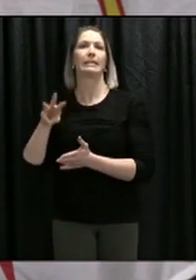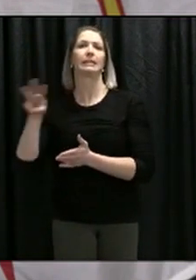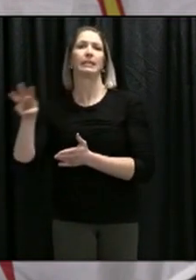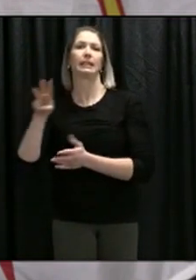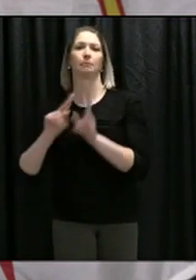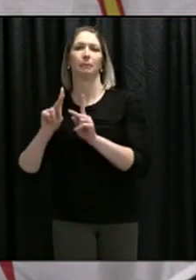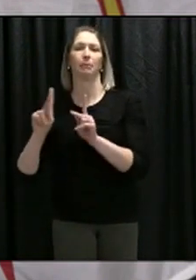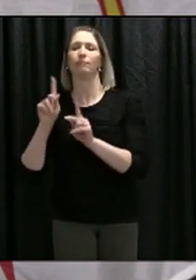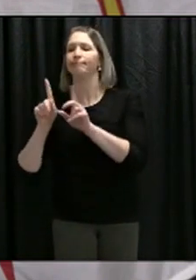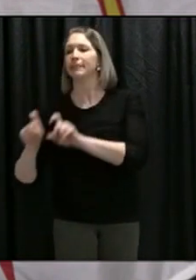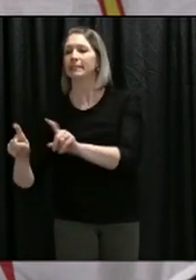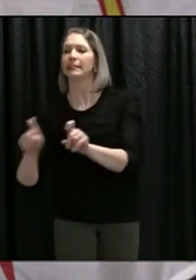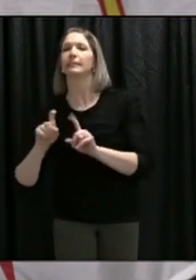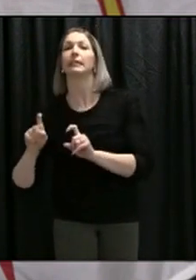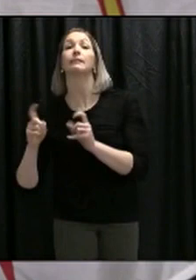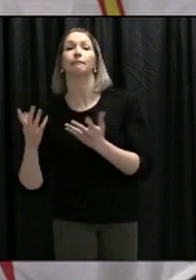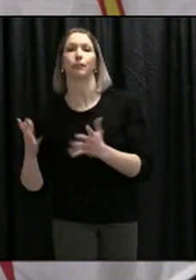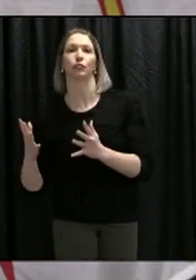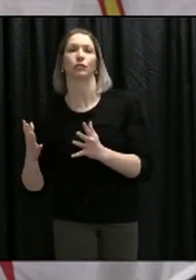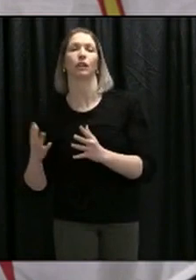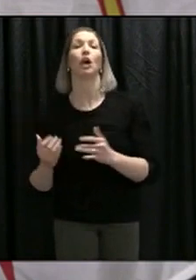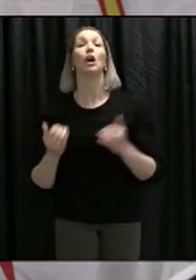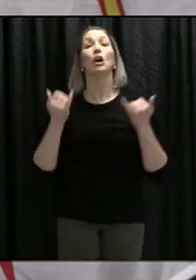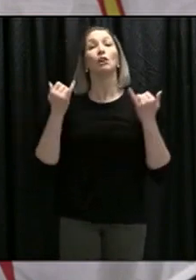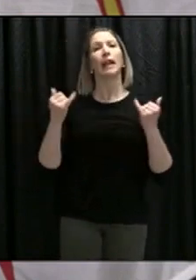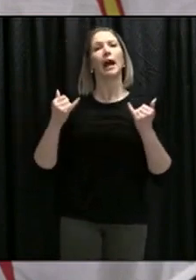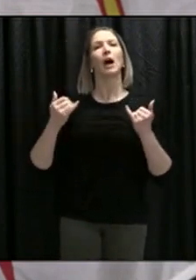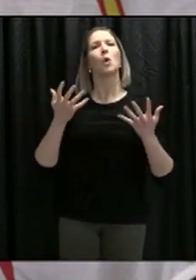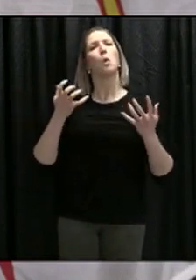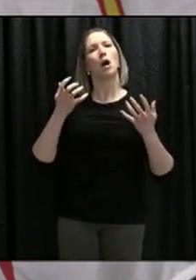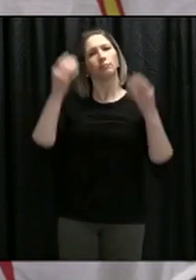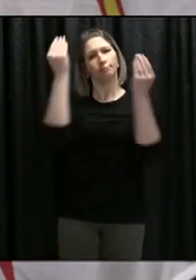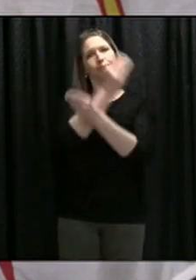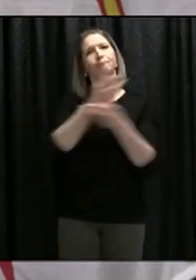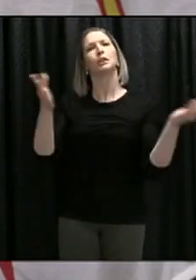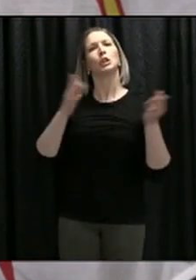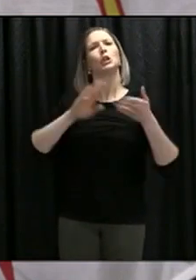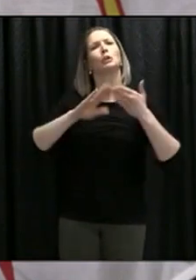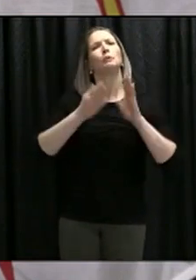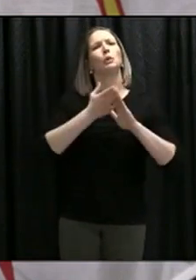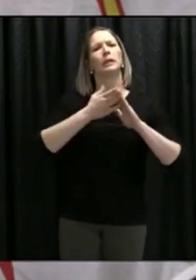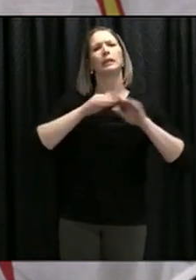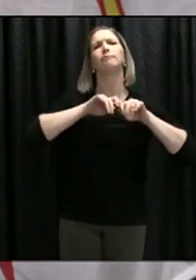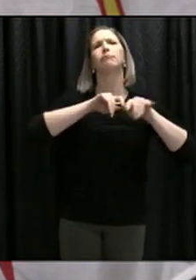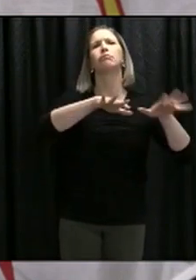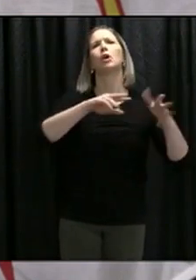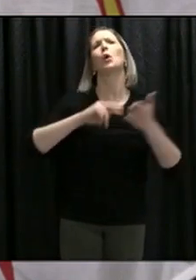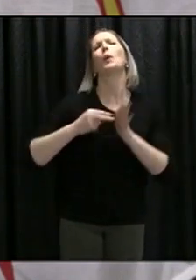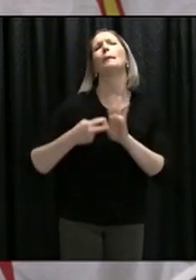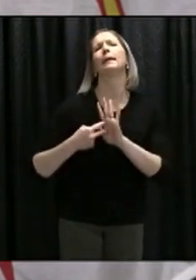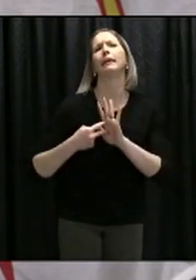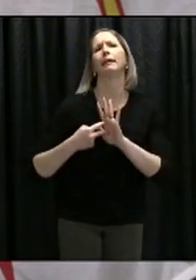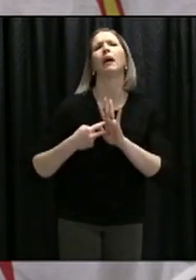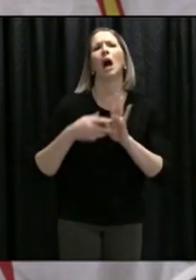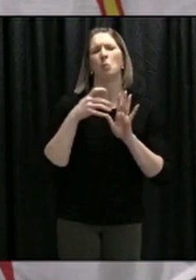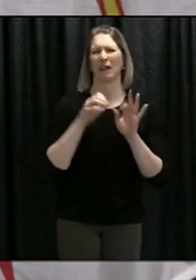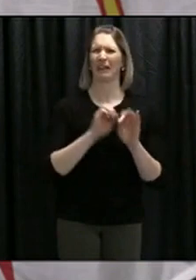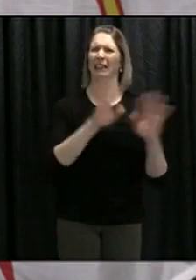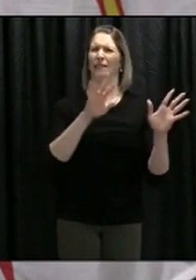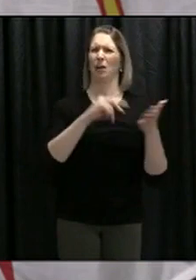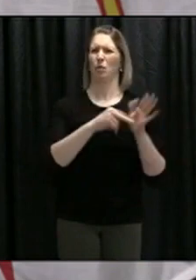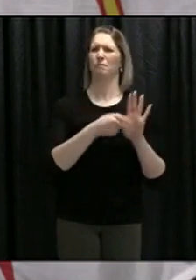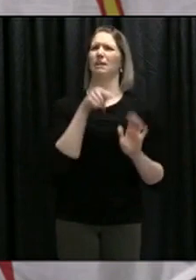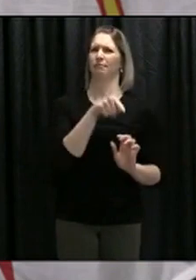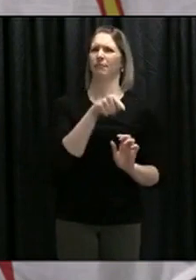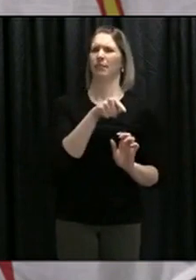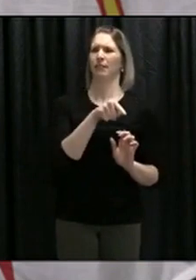At this time, I'd like to provide some clarification on what we mean by the term community transmission. One of the most important questions we ask when